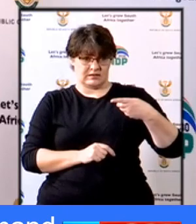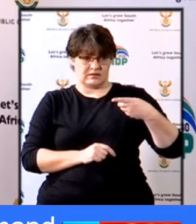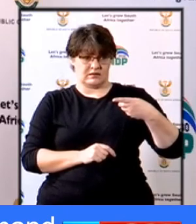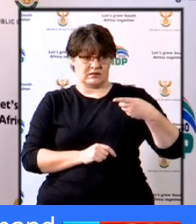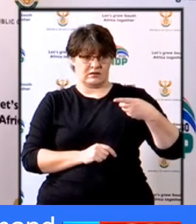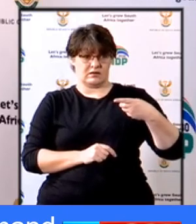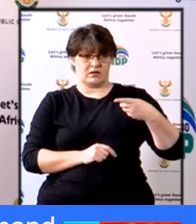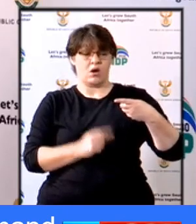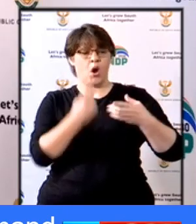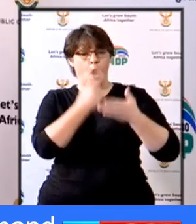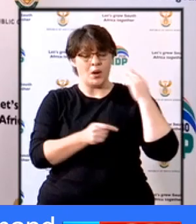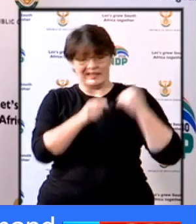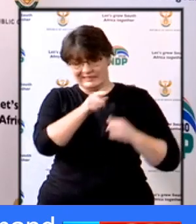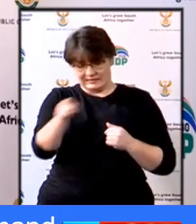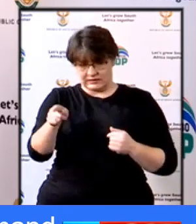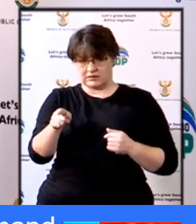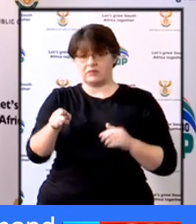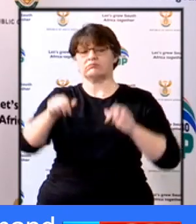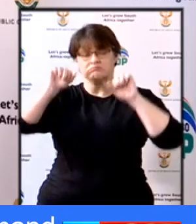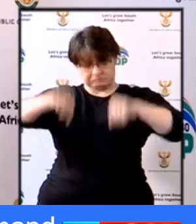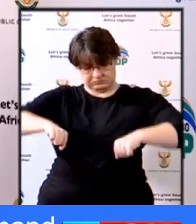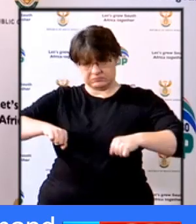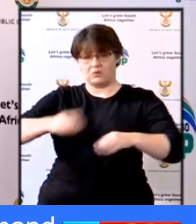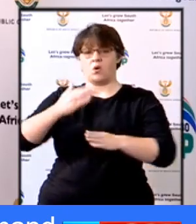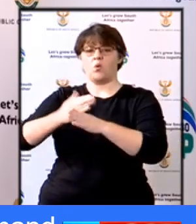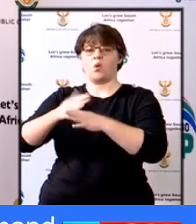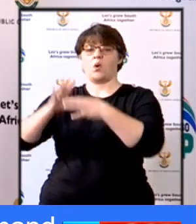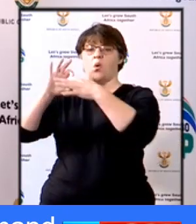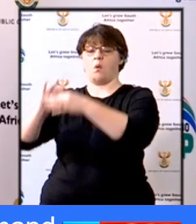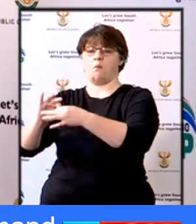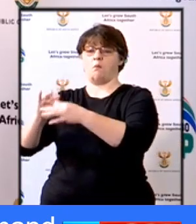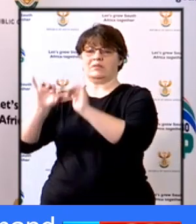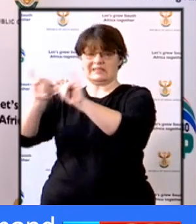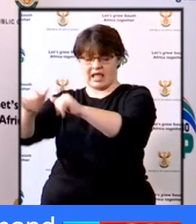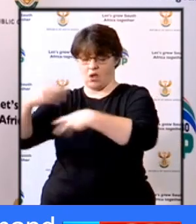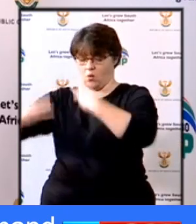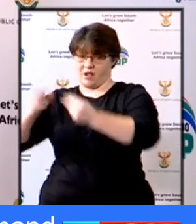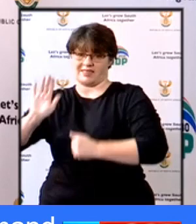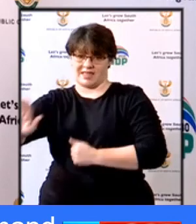of those who have permission to conduct work from home.